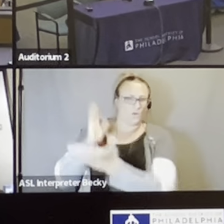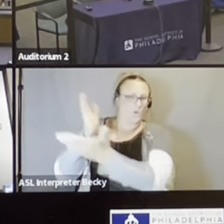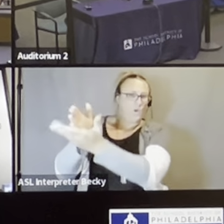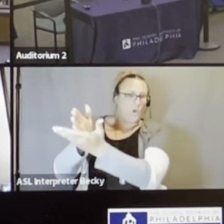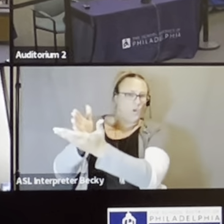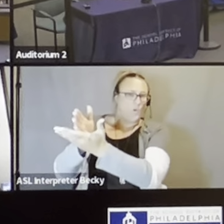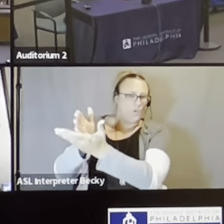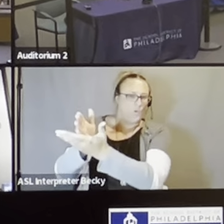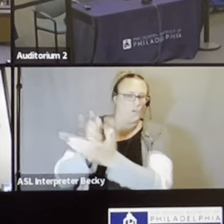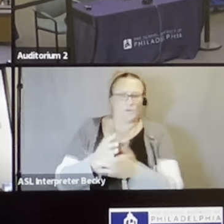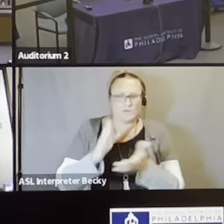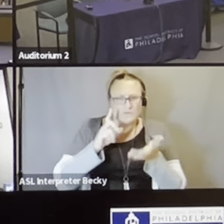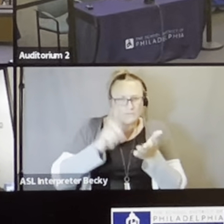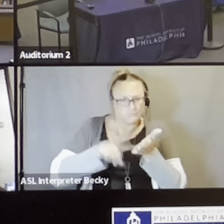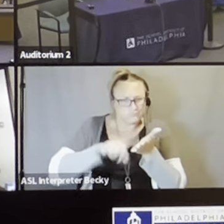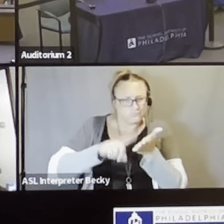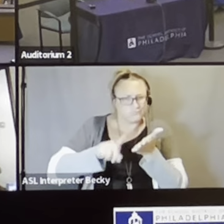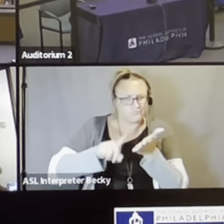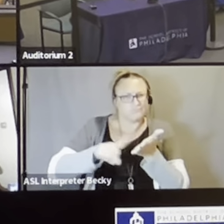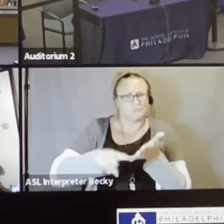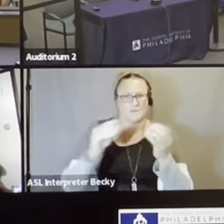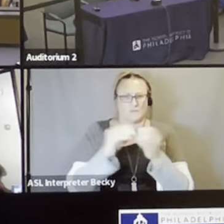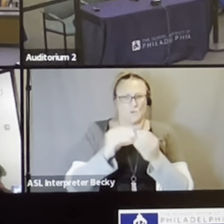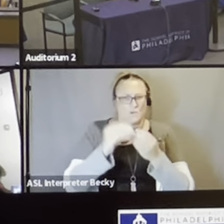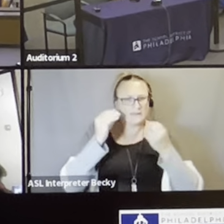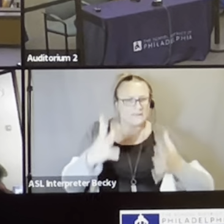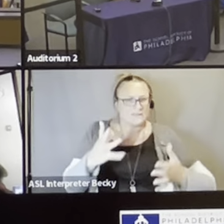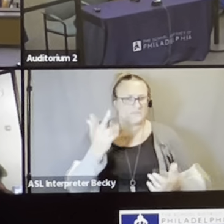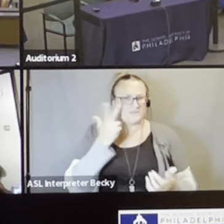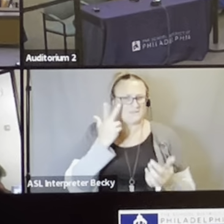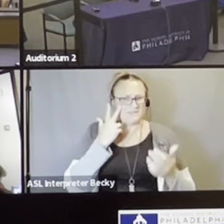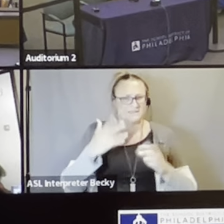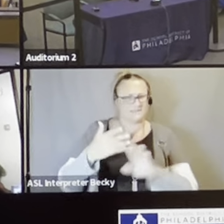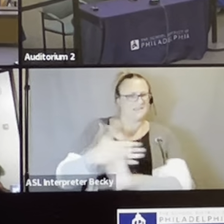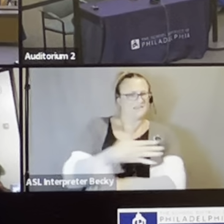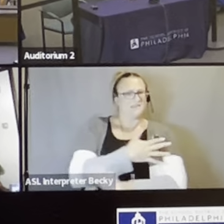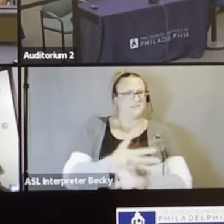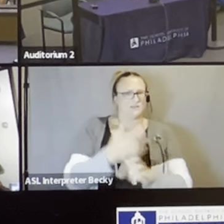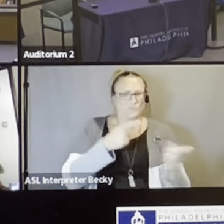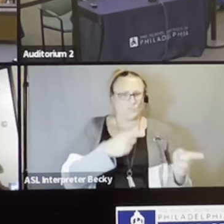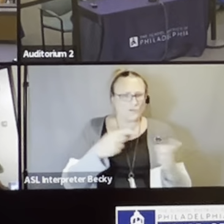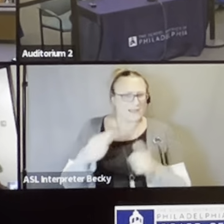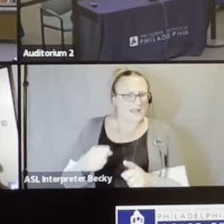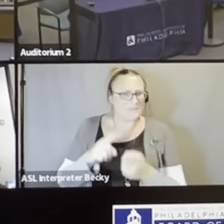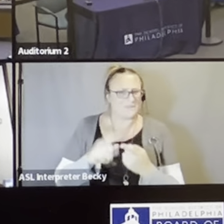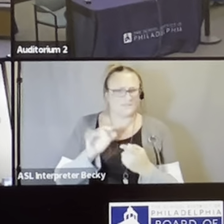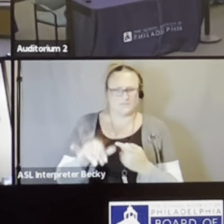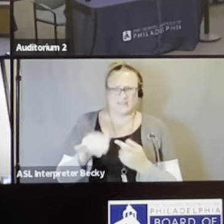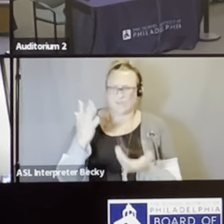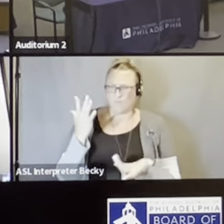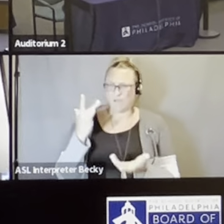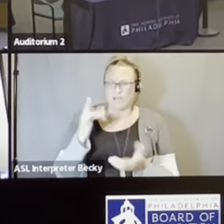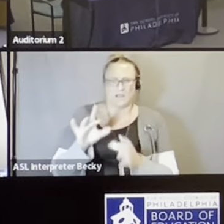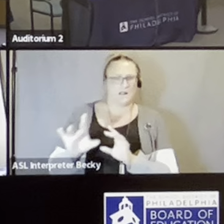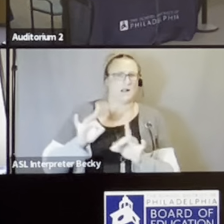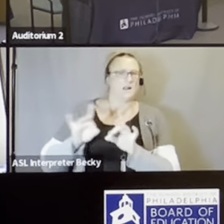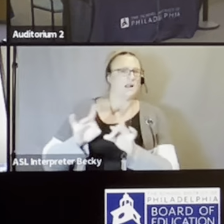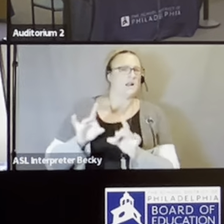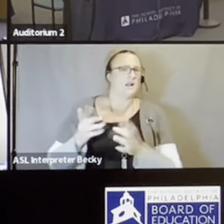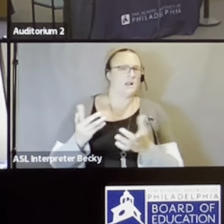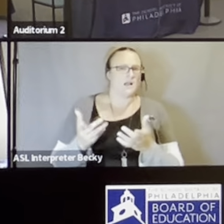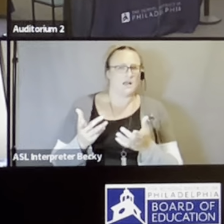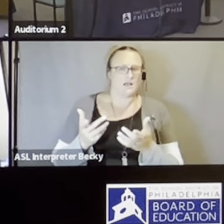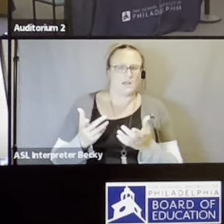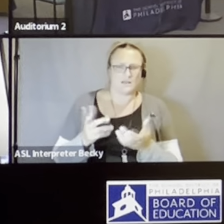what led to these this practice, whether it can